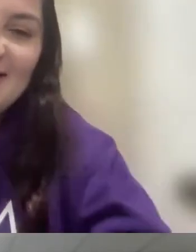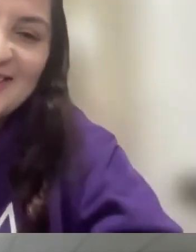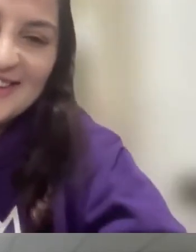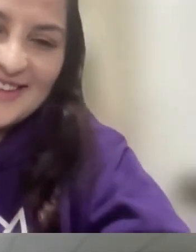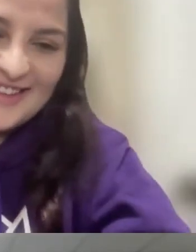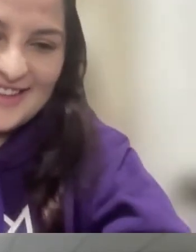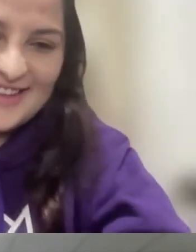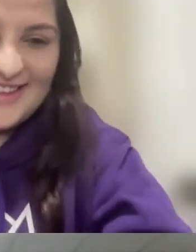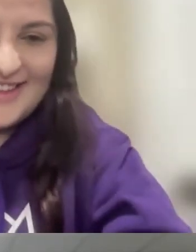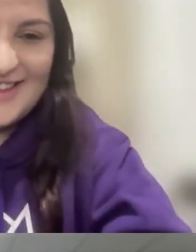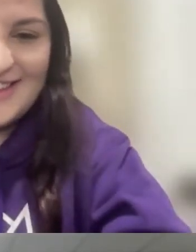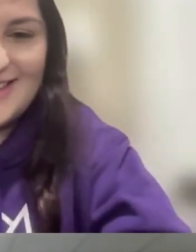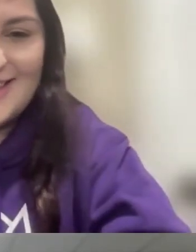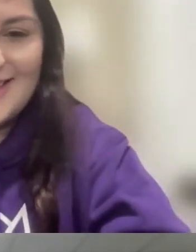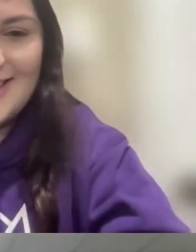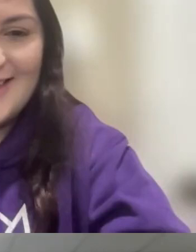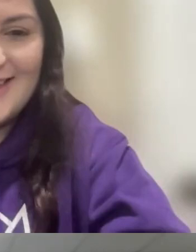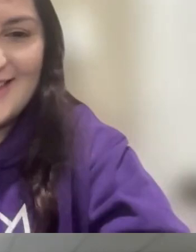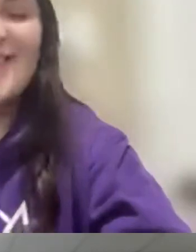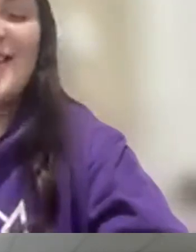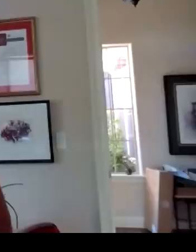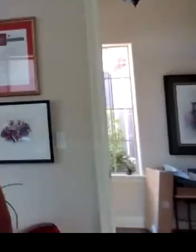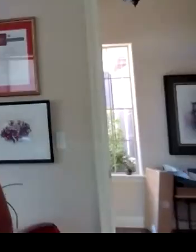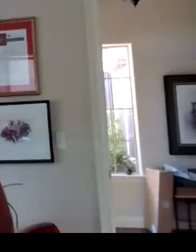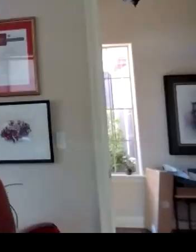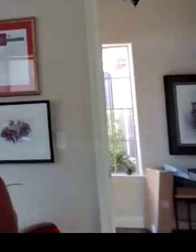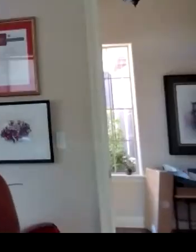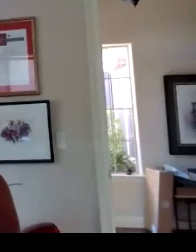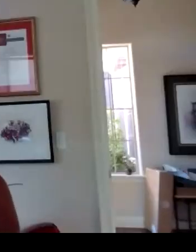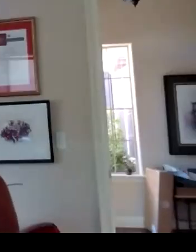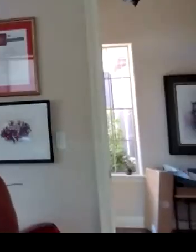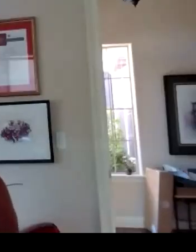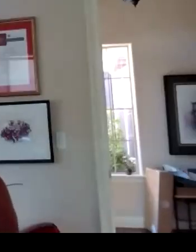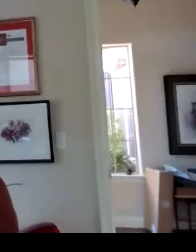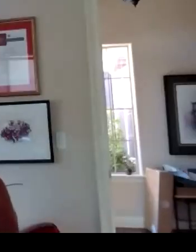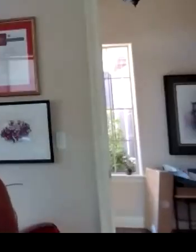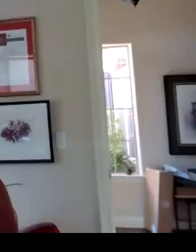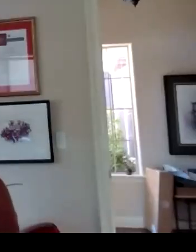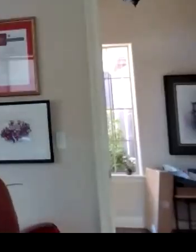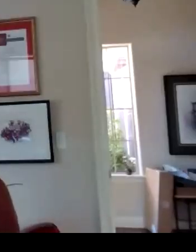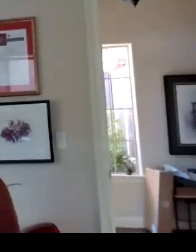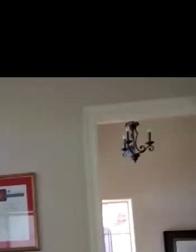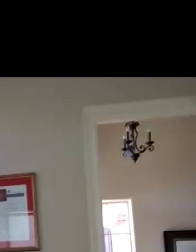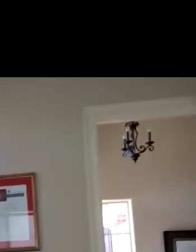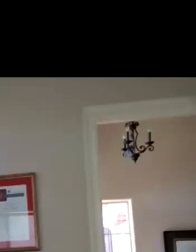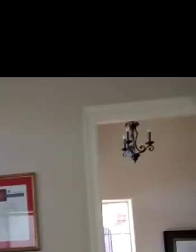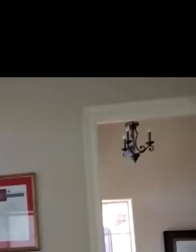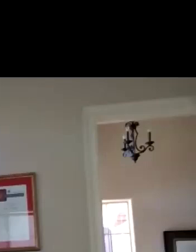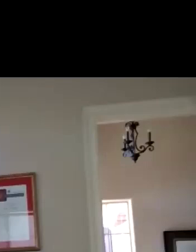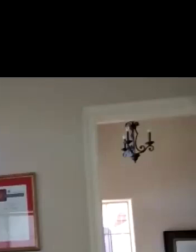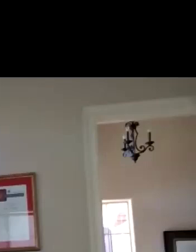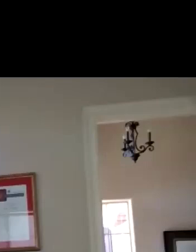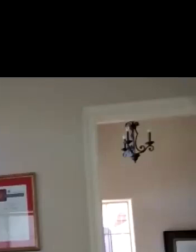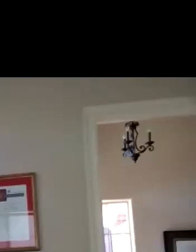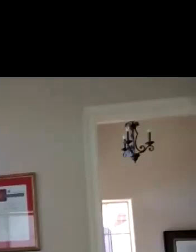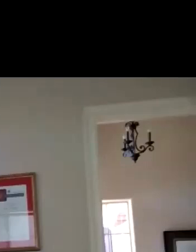Thank you. other questions I'm sure that will come up. So next we have the pleasure of welcoming Mark Beckley,